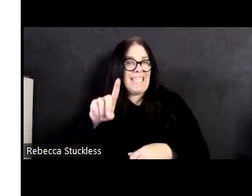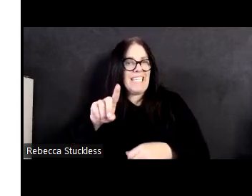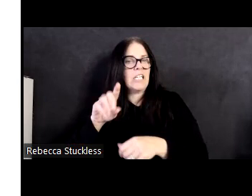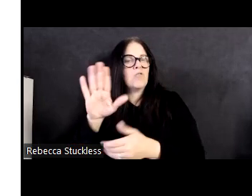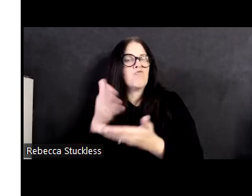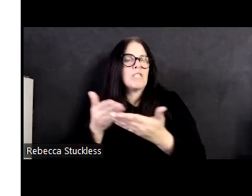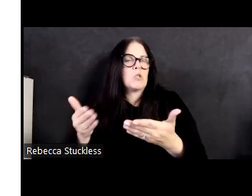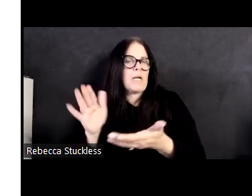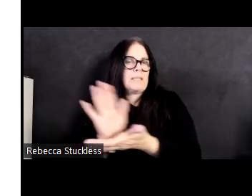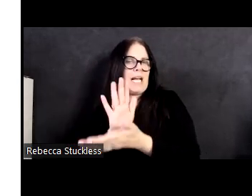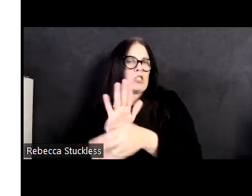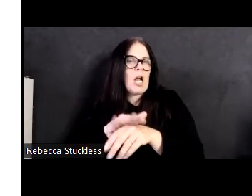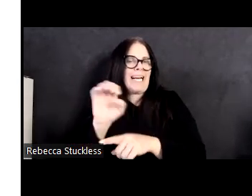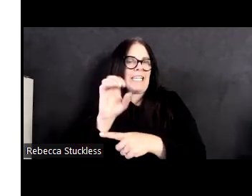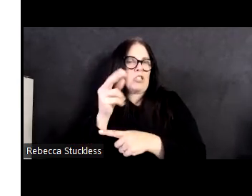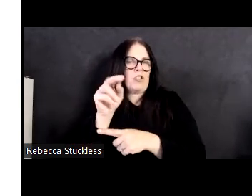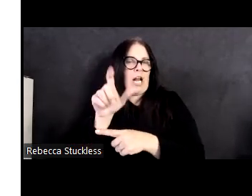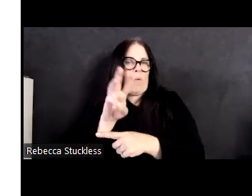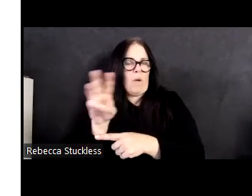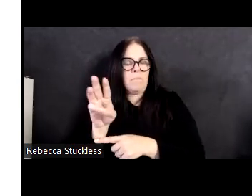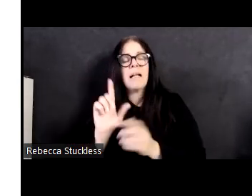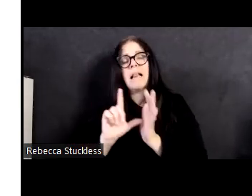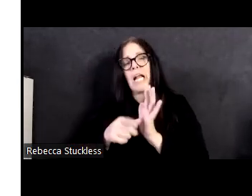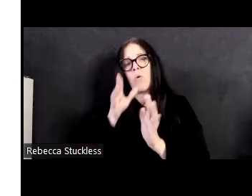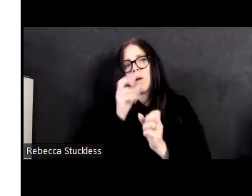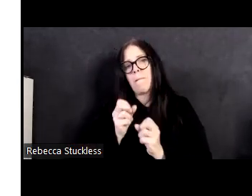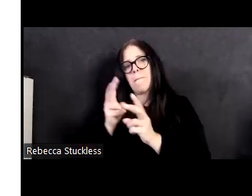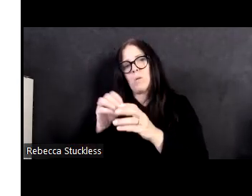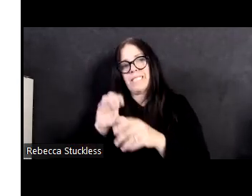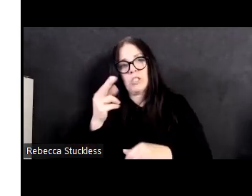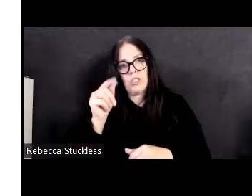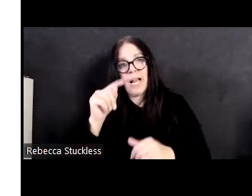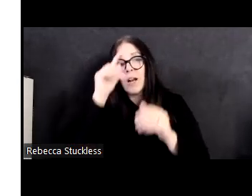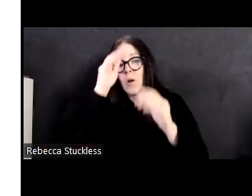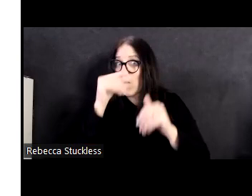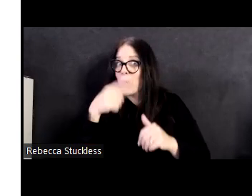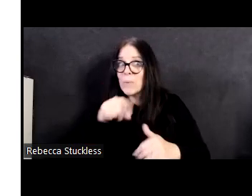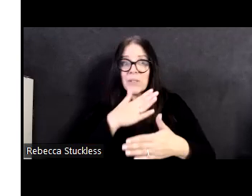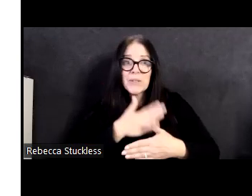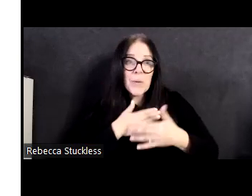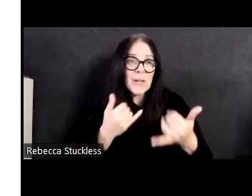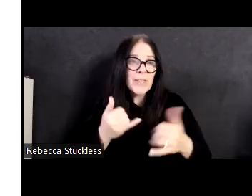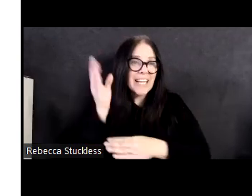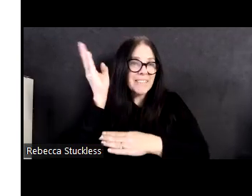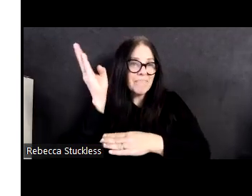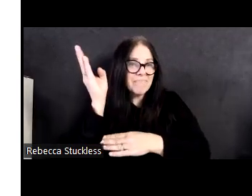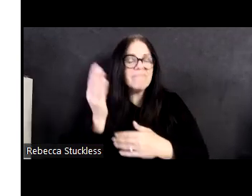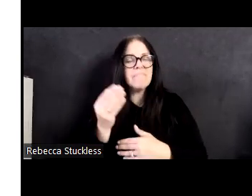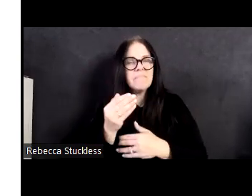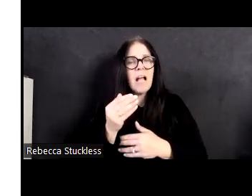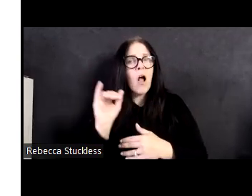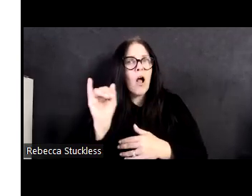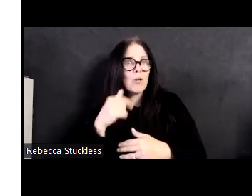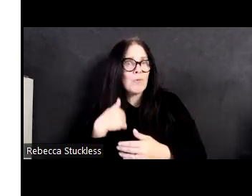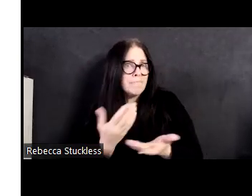website. We'll post a link for you in chat, and we hope you enjoyed today's session and invite you to suggest topics for